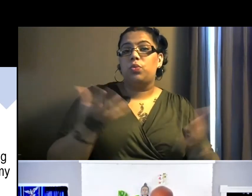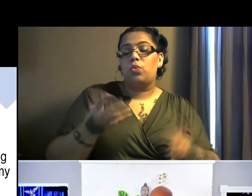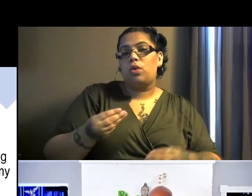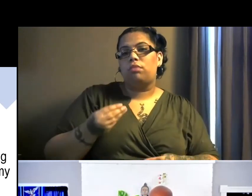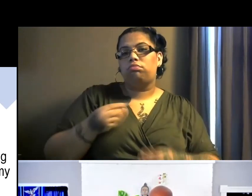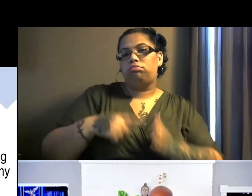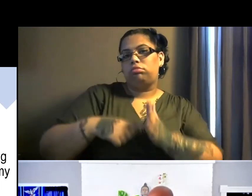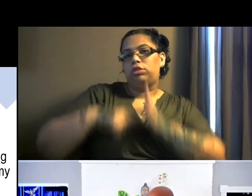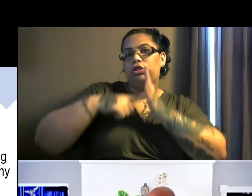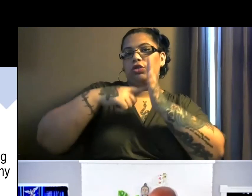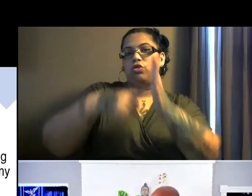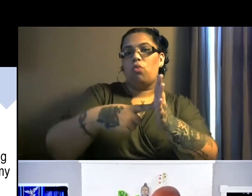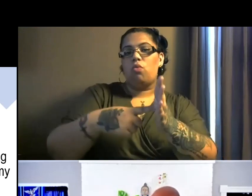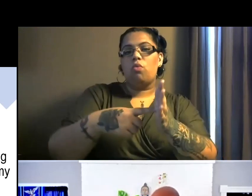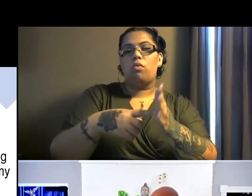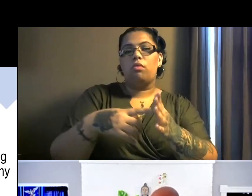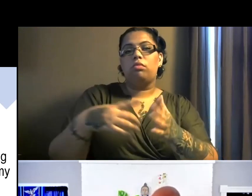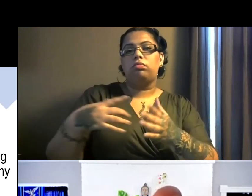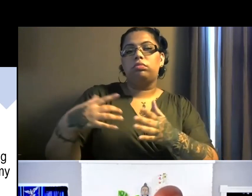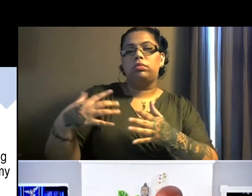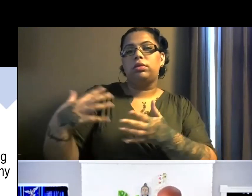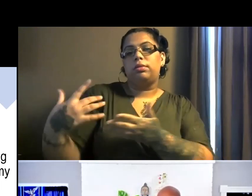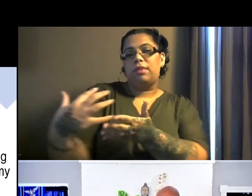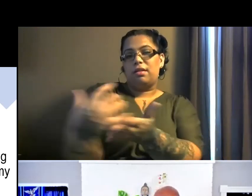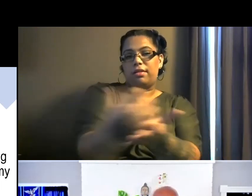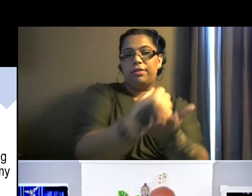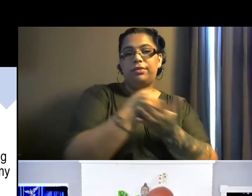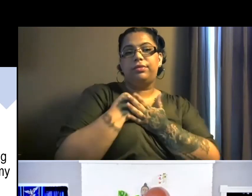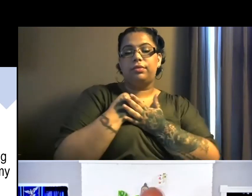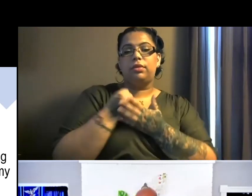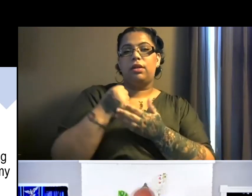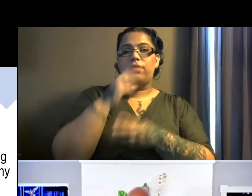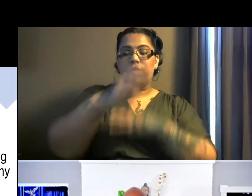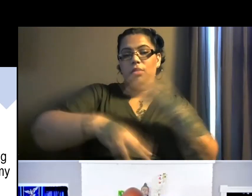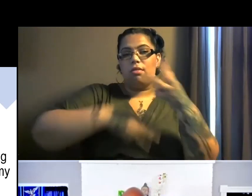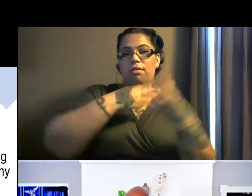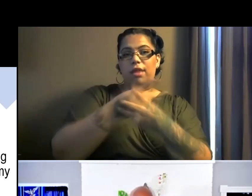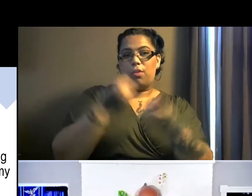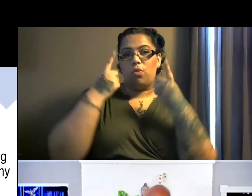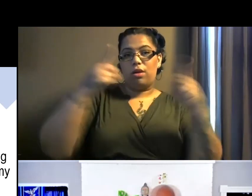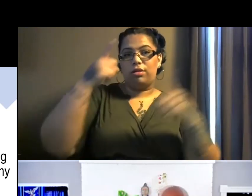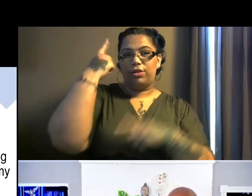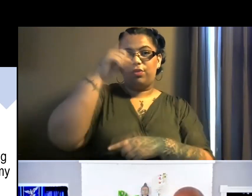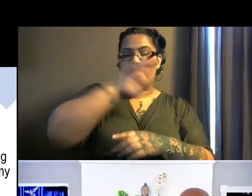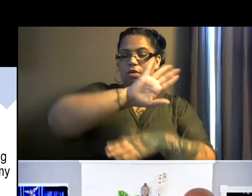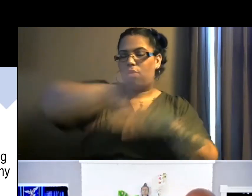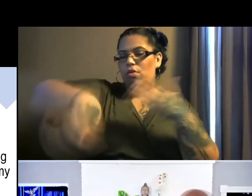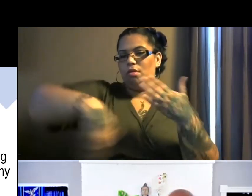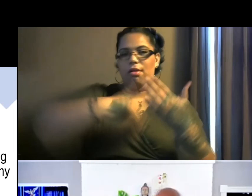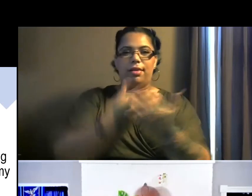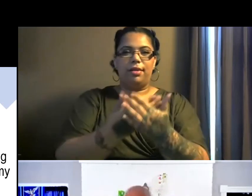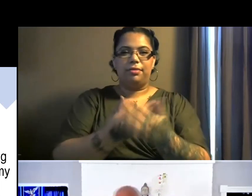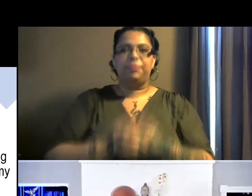of manifesting, of reaping the harvest of a world that works for